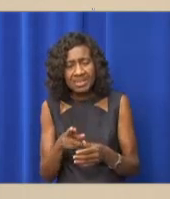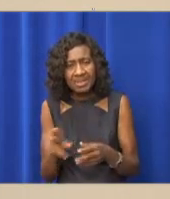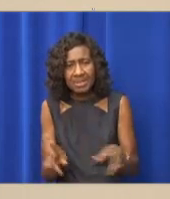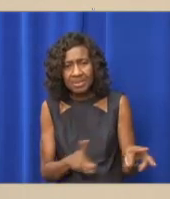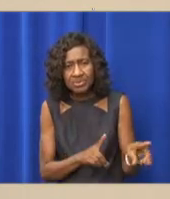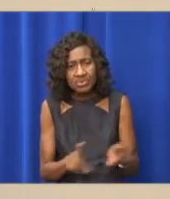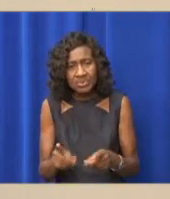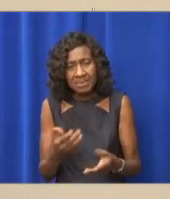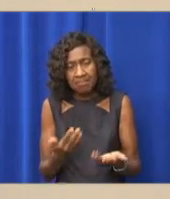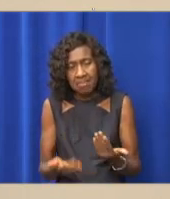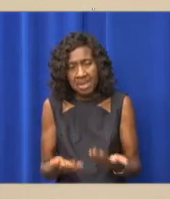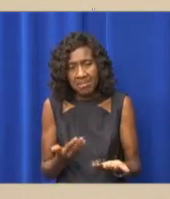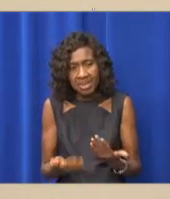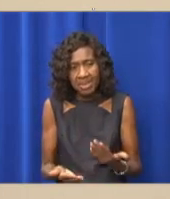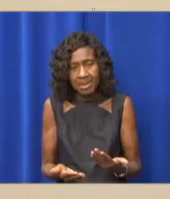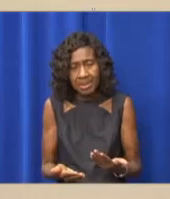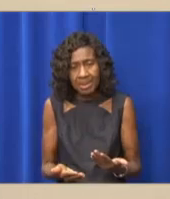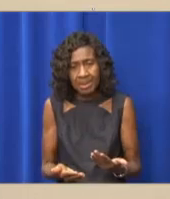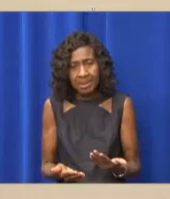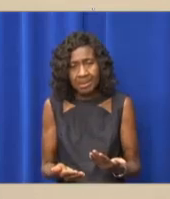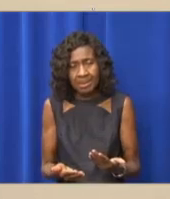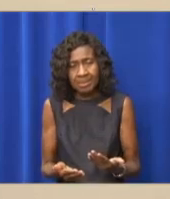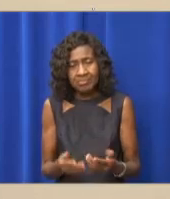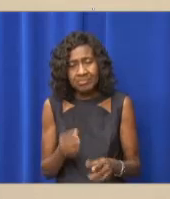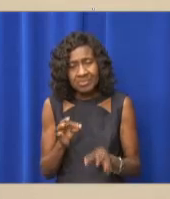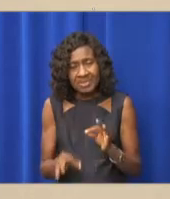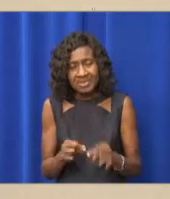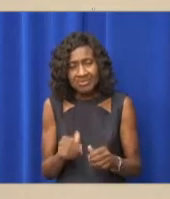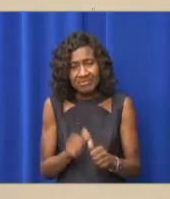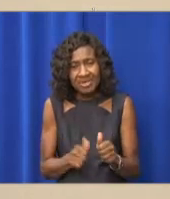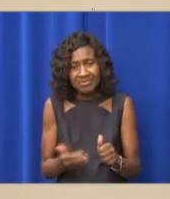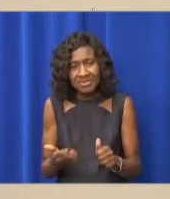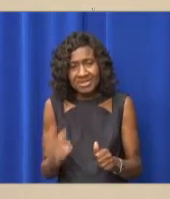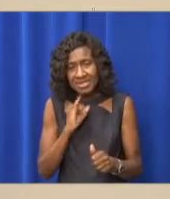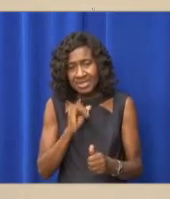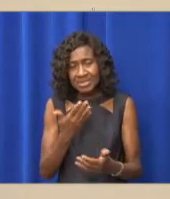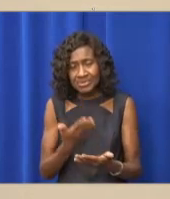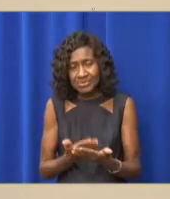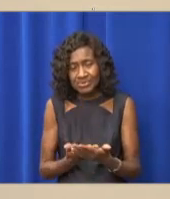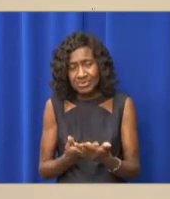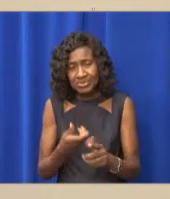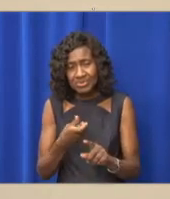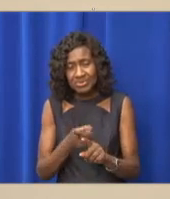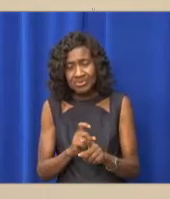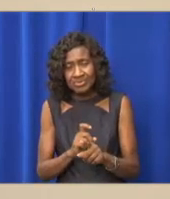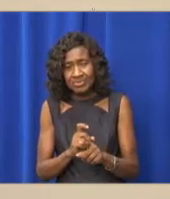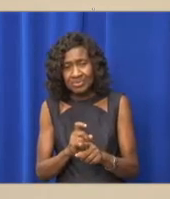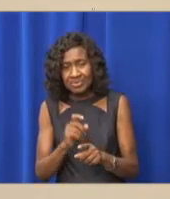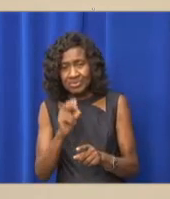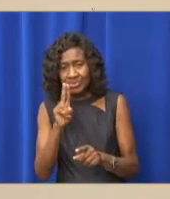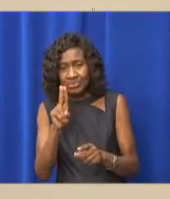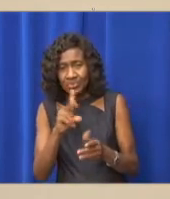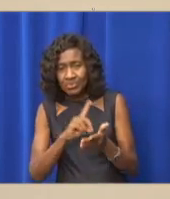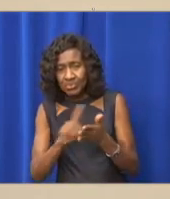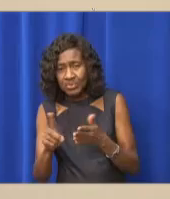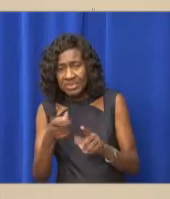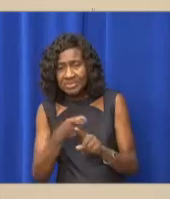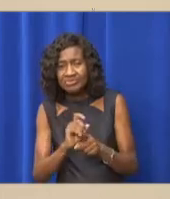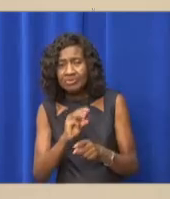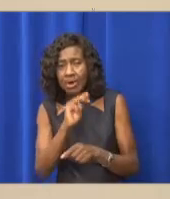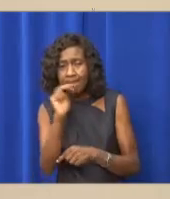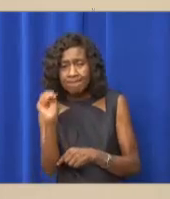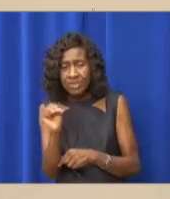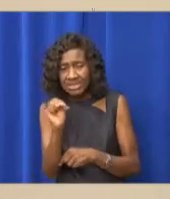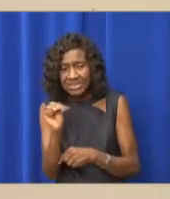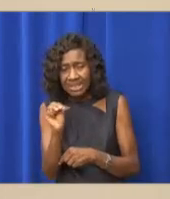the next, assuming everything goes okay, 2 weeks from Monday next, I